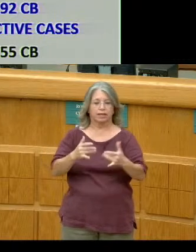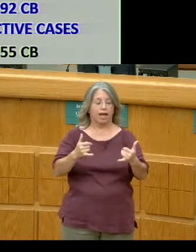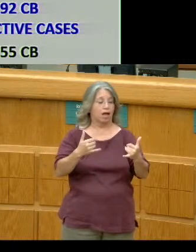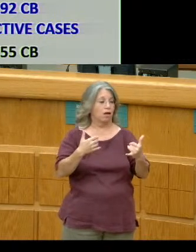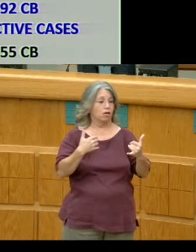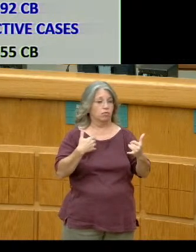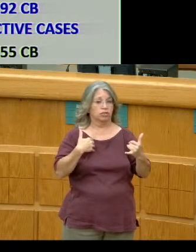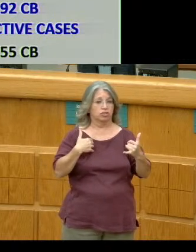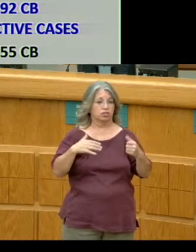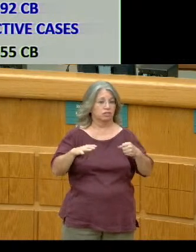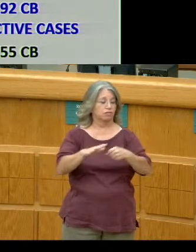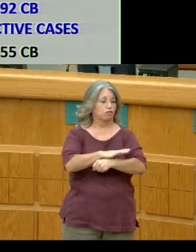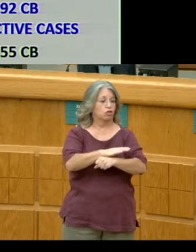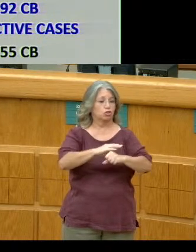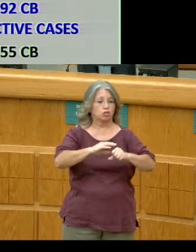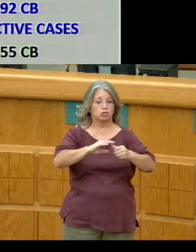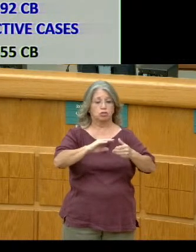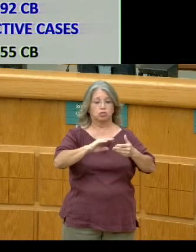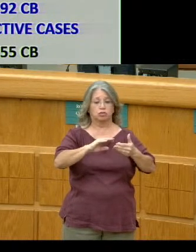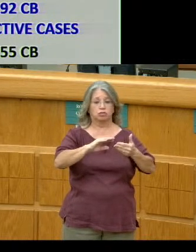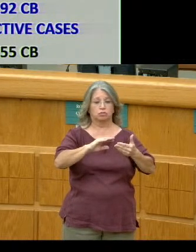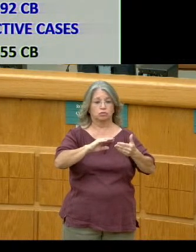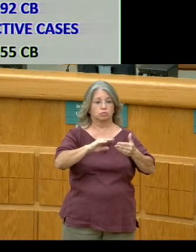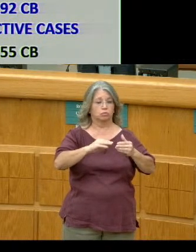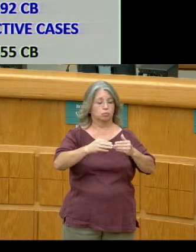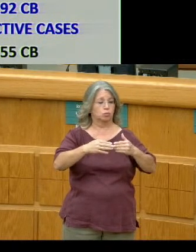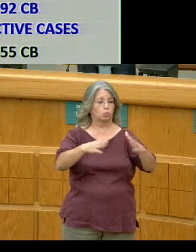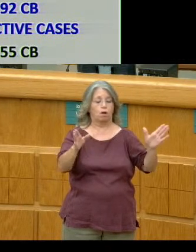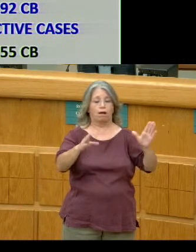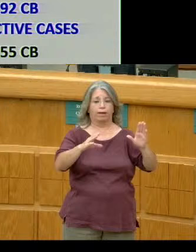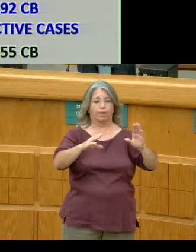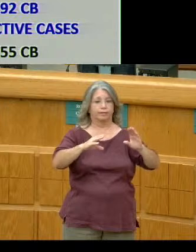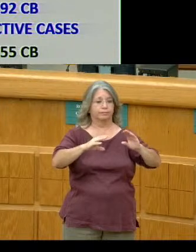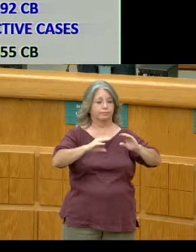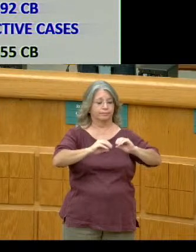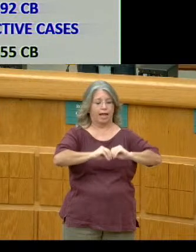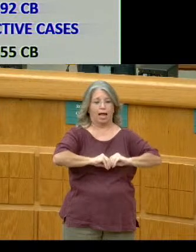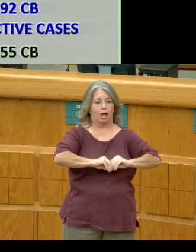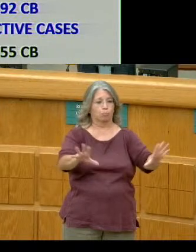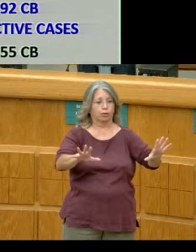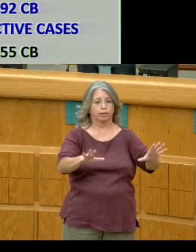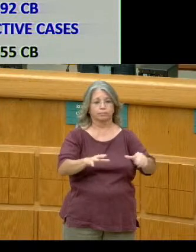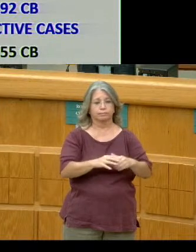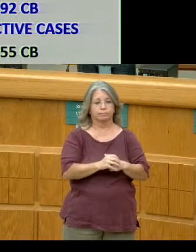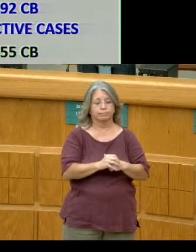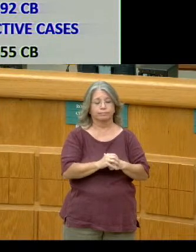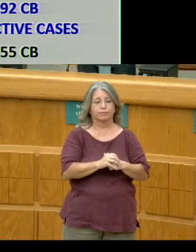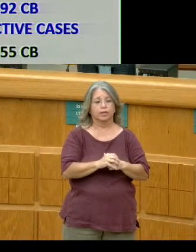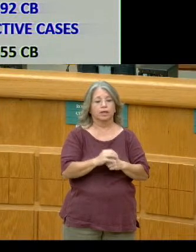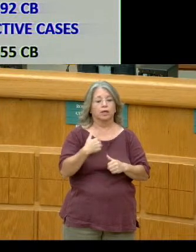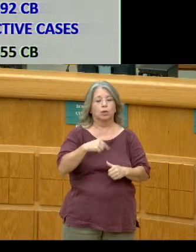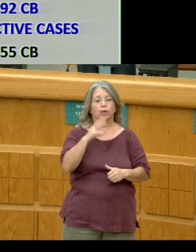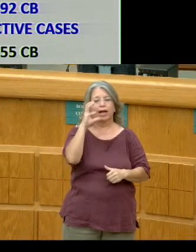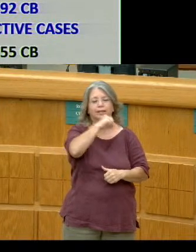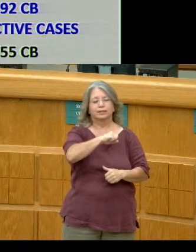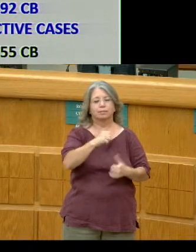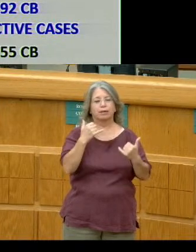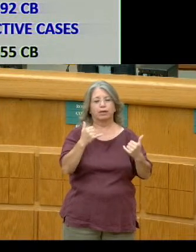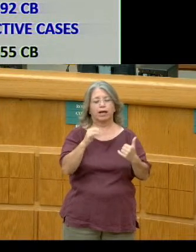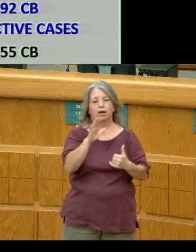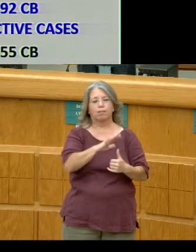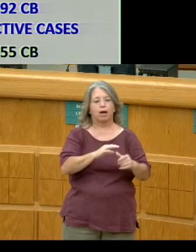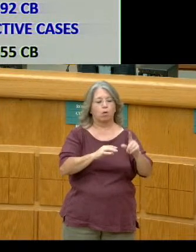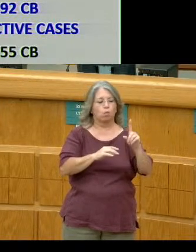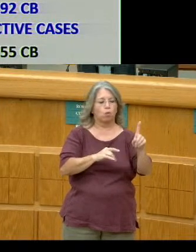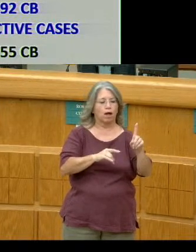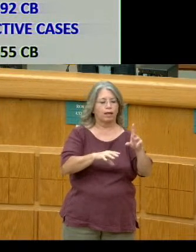outbreak, the Texas-wide outbreak. We estimate right now that about 1 in 10 people in the Coastal Bend area are